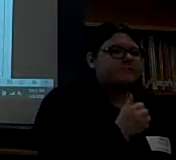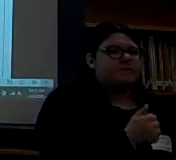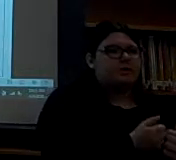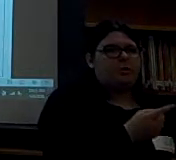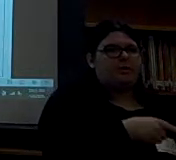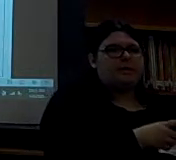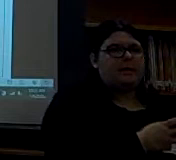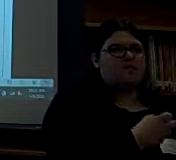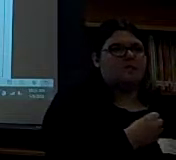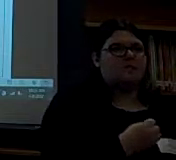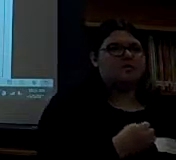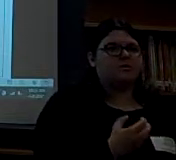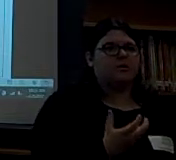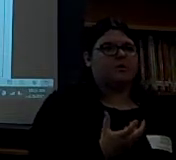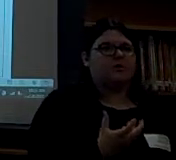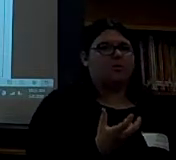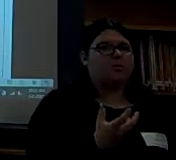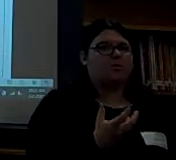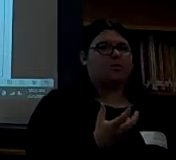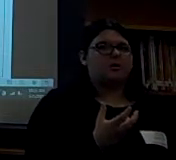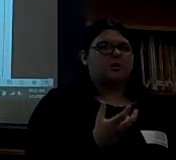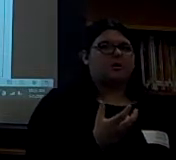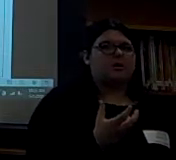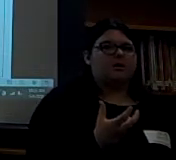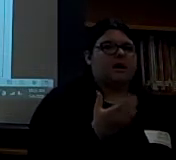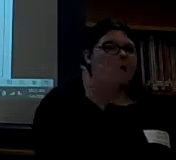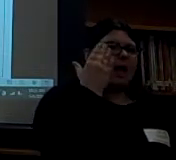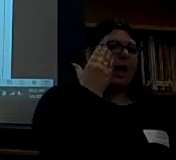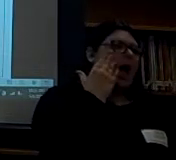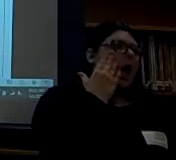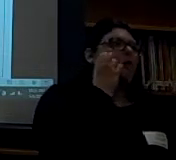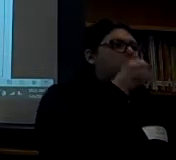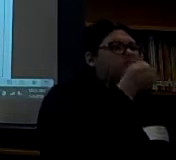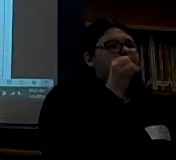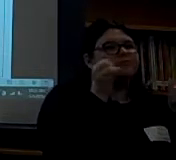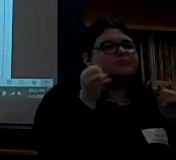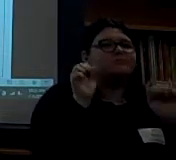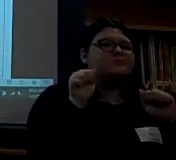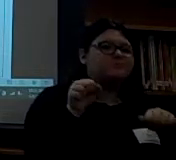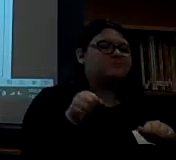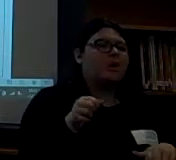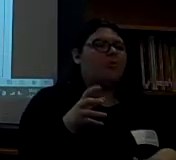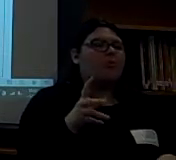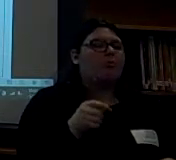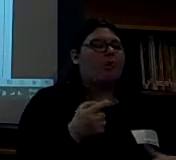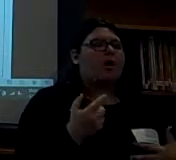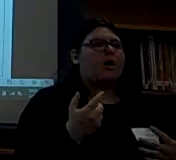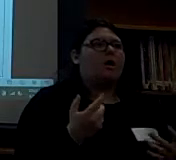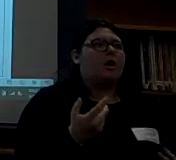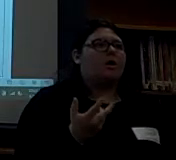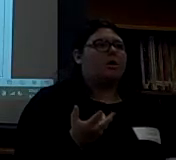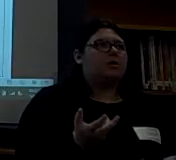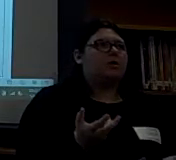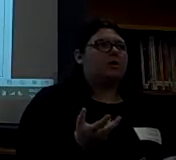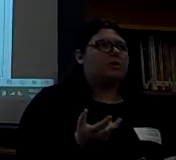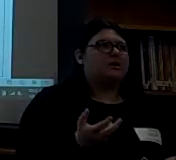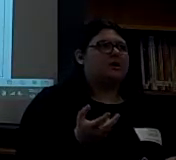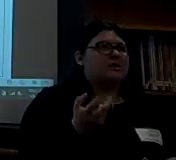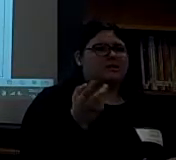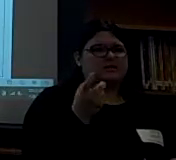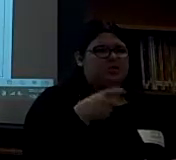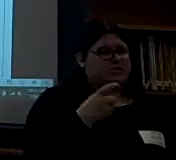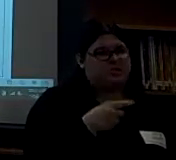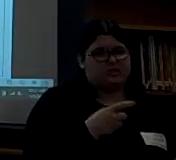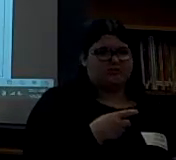it takes them out of that? I mean, I understand the individualization of character, but also it shouldn't be to the extent